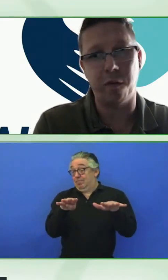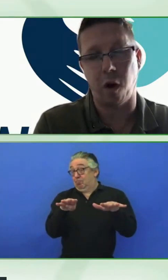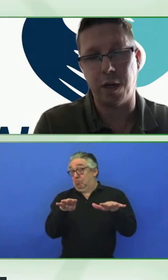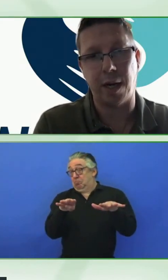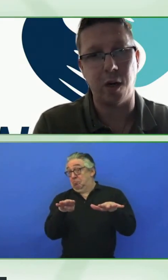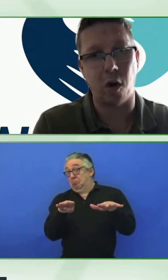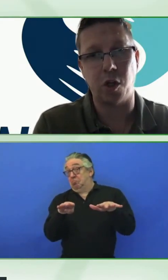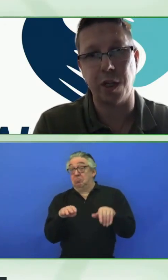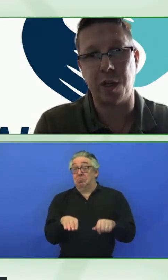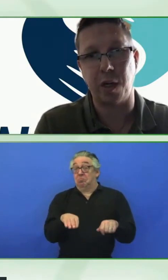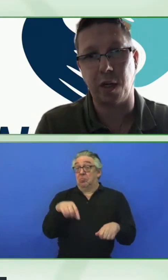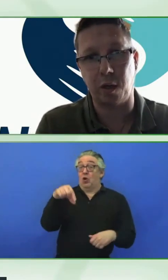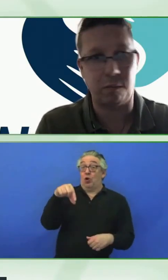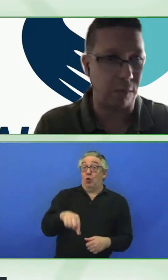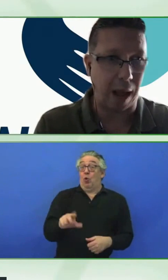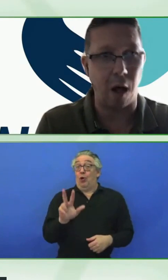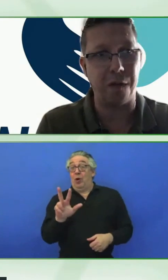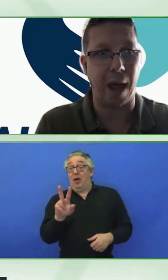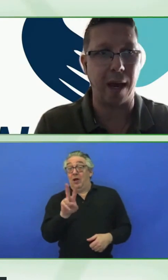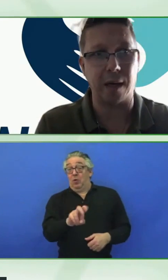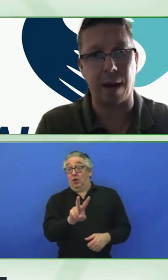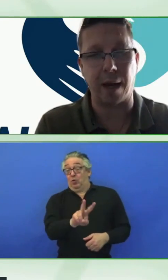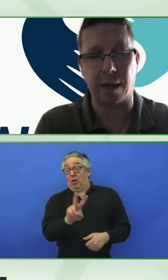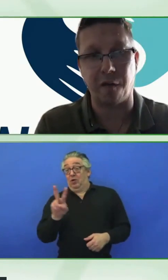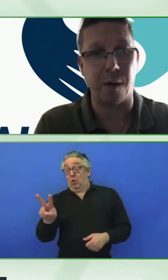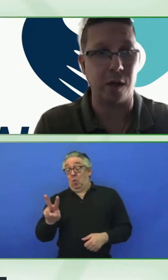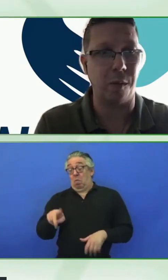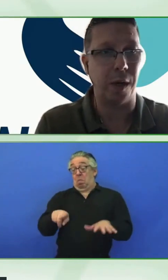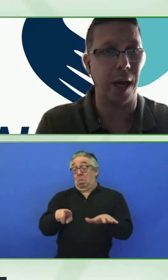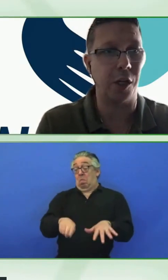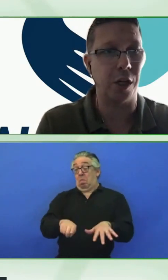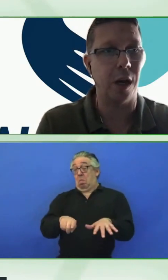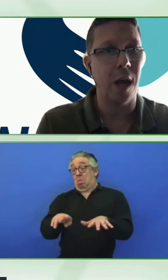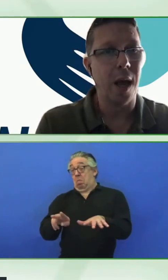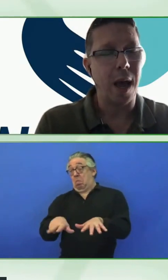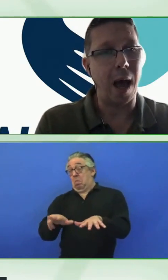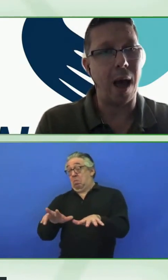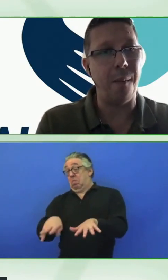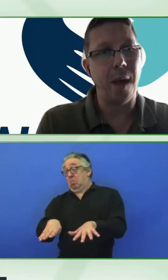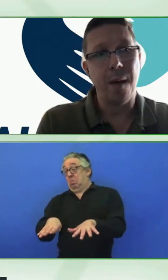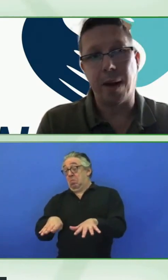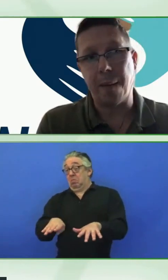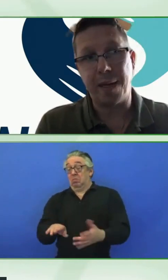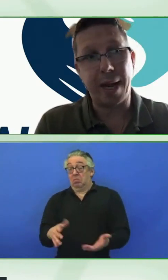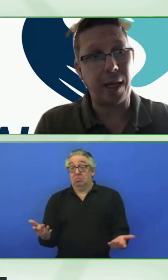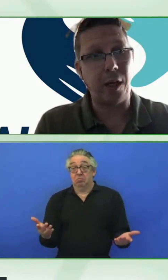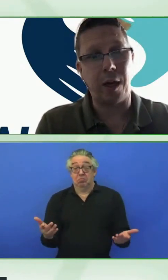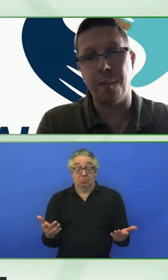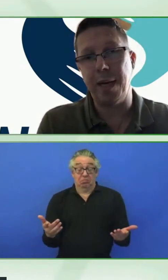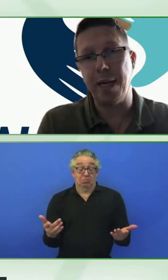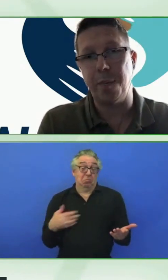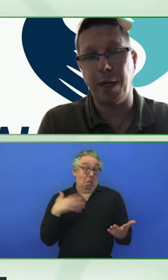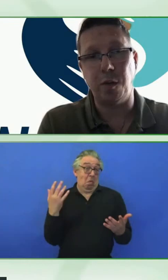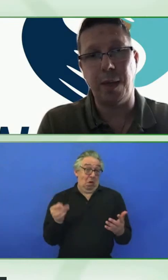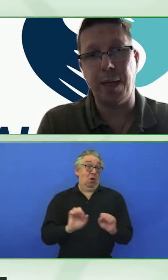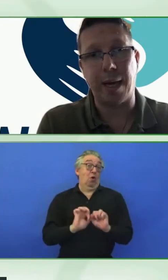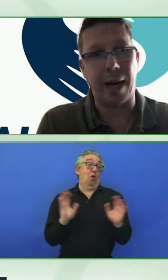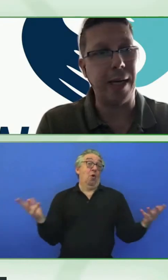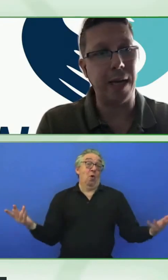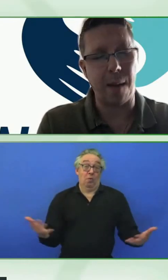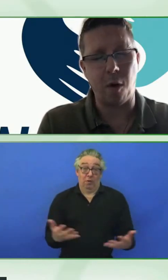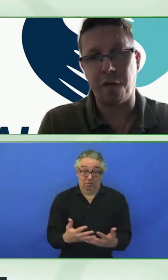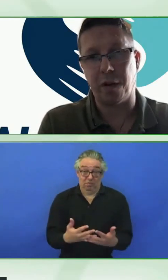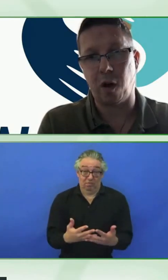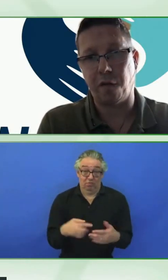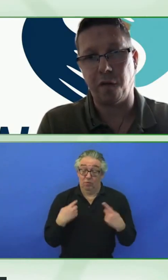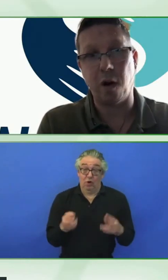any form of content, not just health and governmental communication. My name is Nick. You can please speak to me at